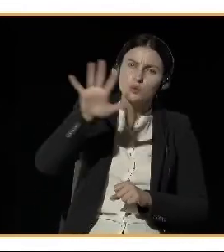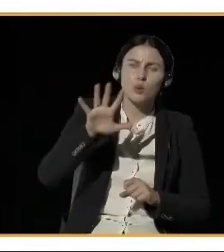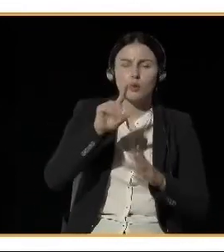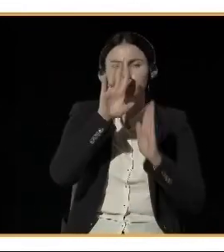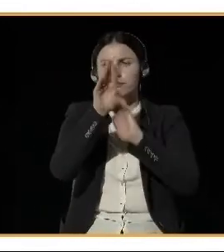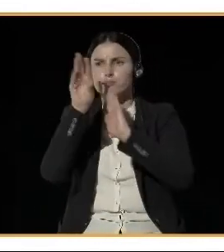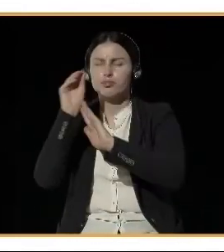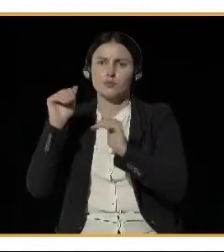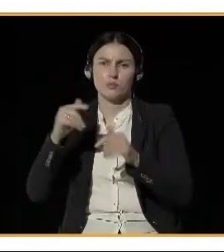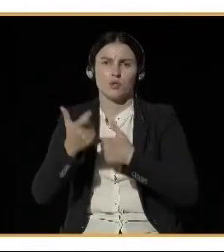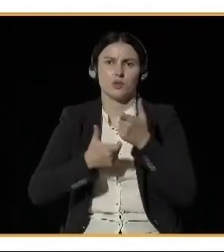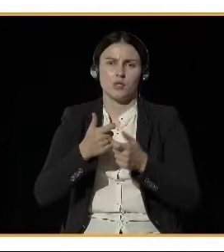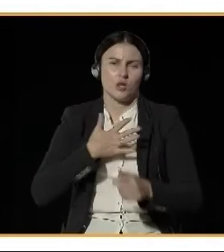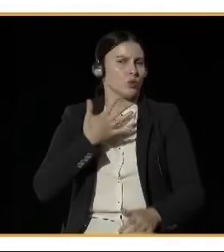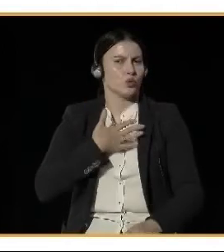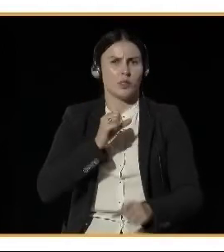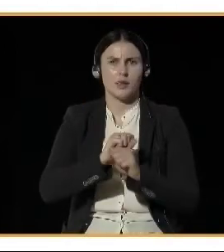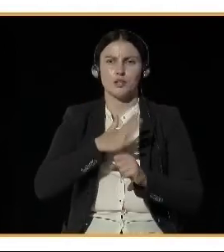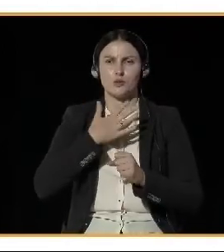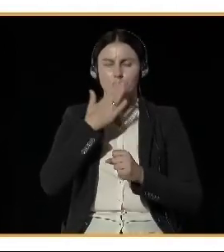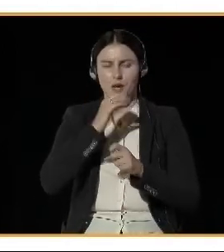popular and scalable.